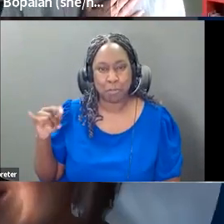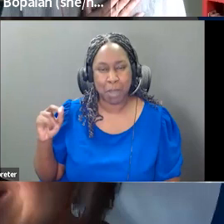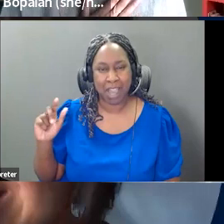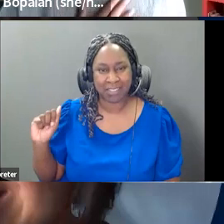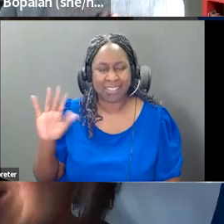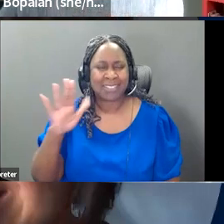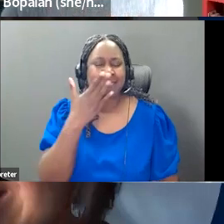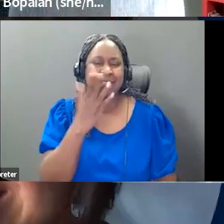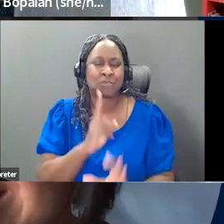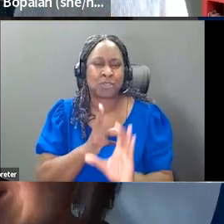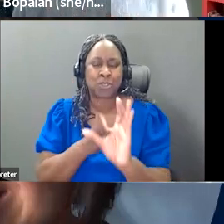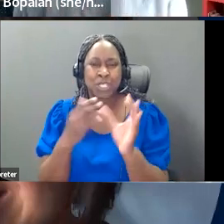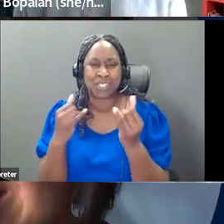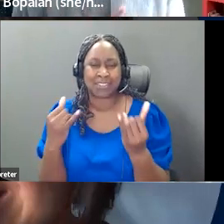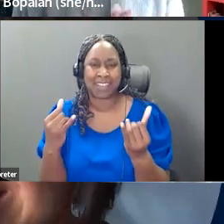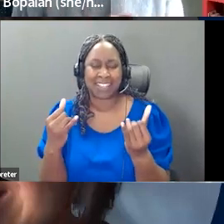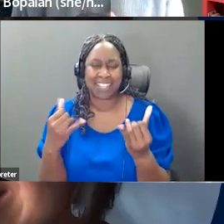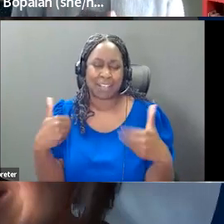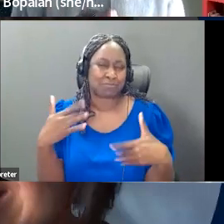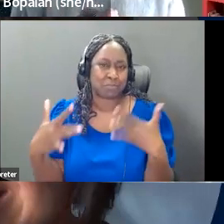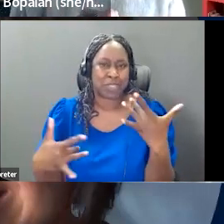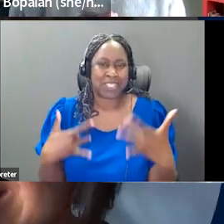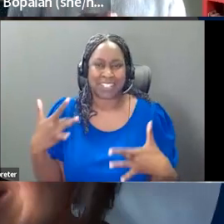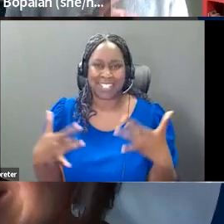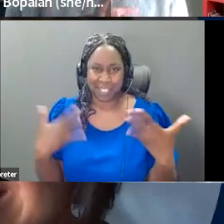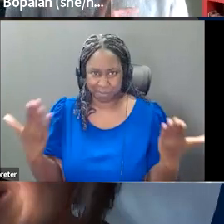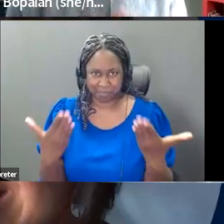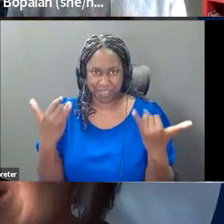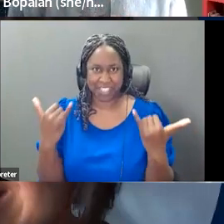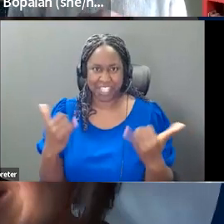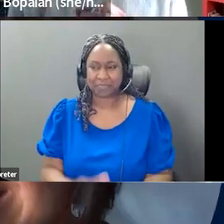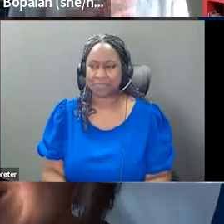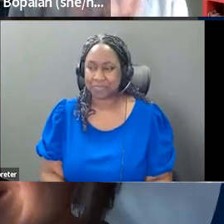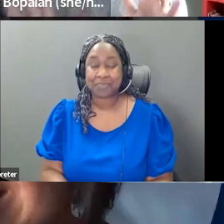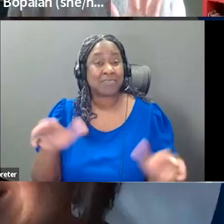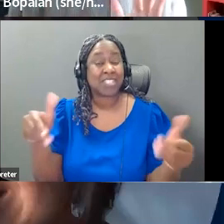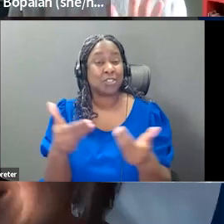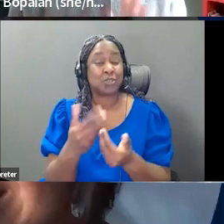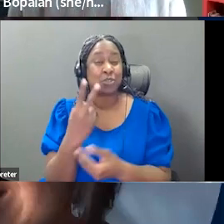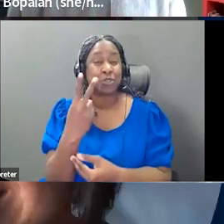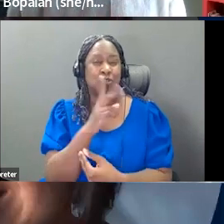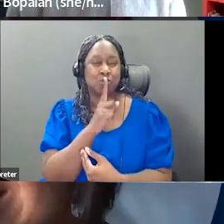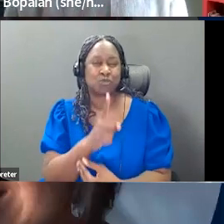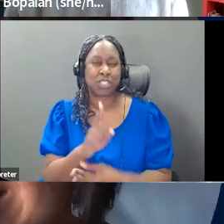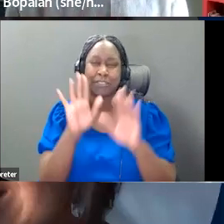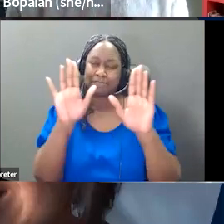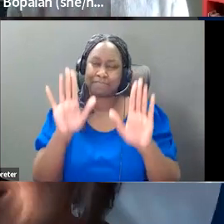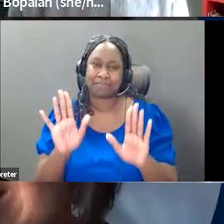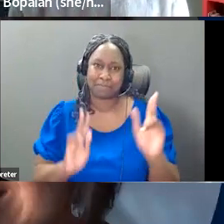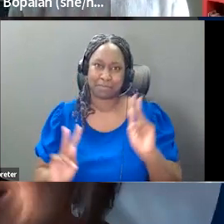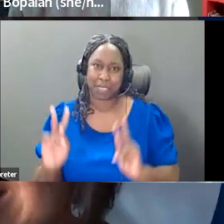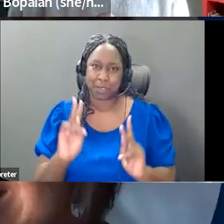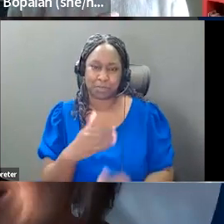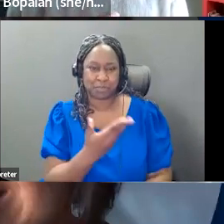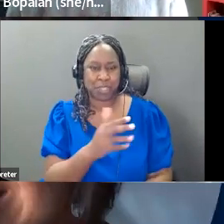Thank you for joining us today. I am so excited to be with you all here today and to introduce two really fabulous people to you.